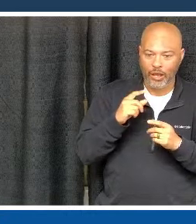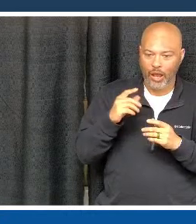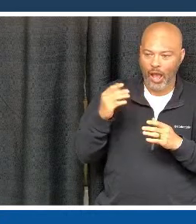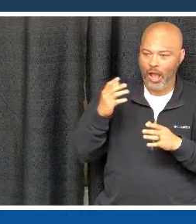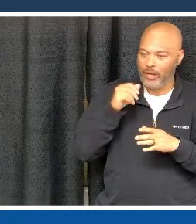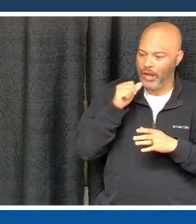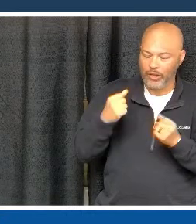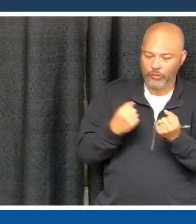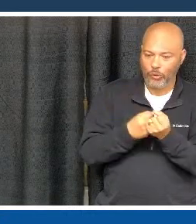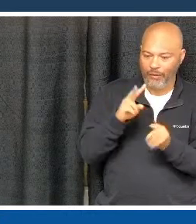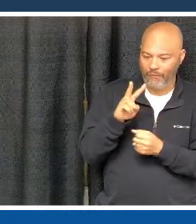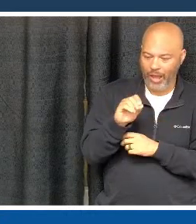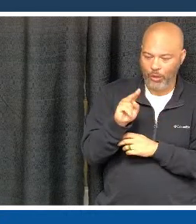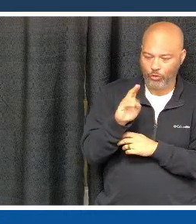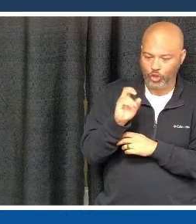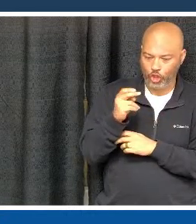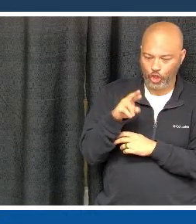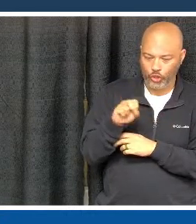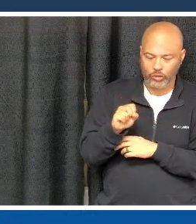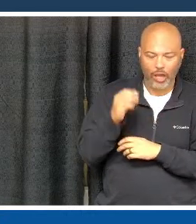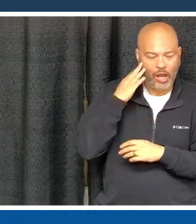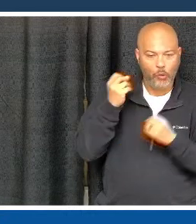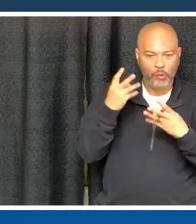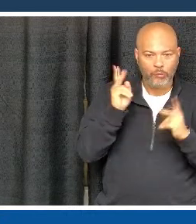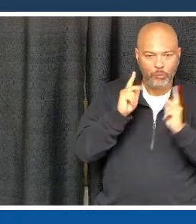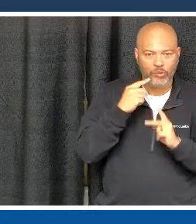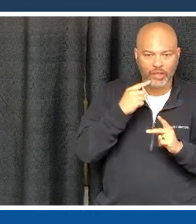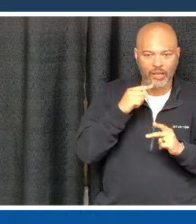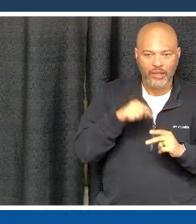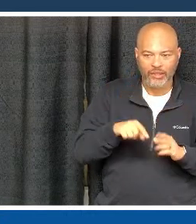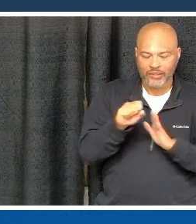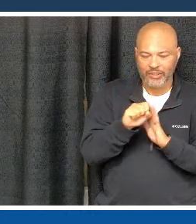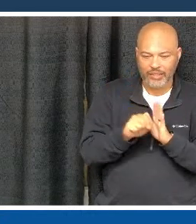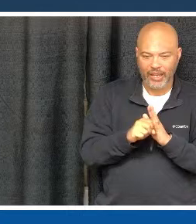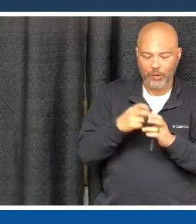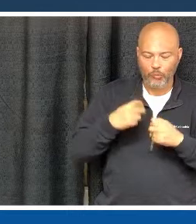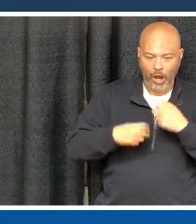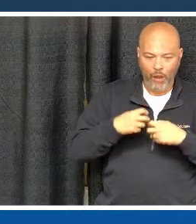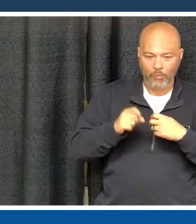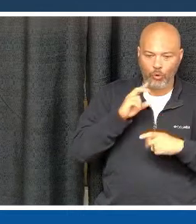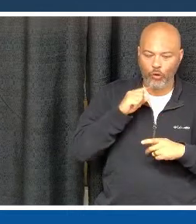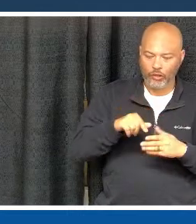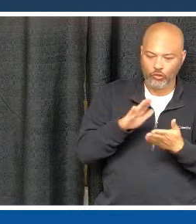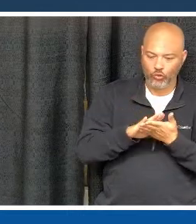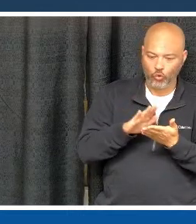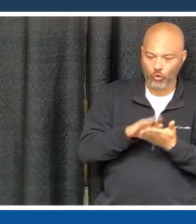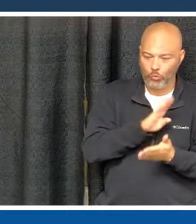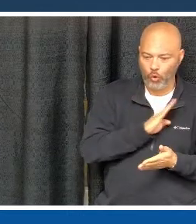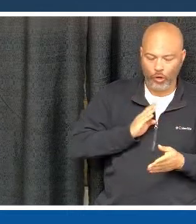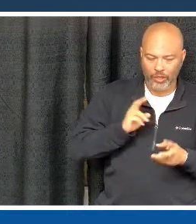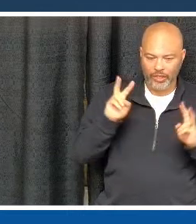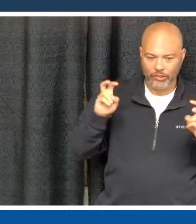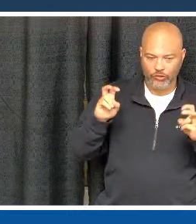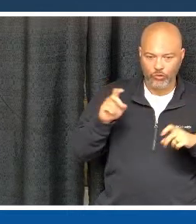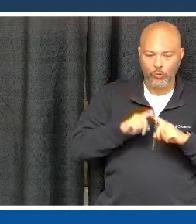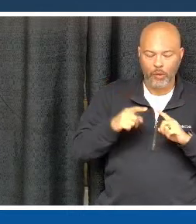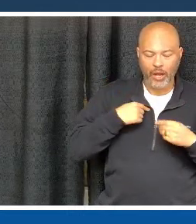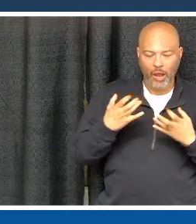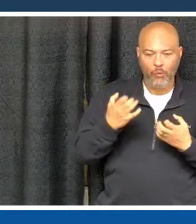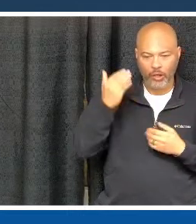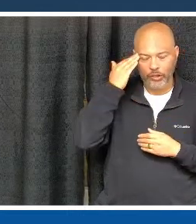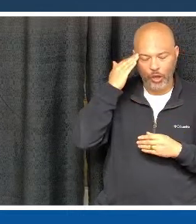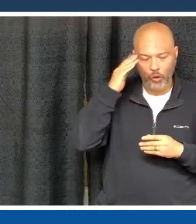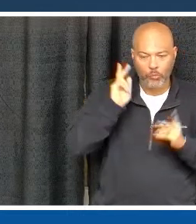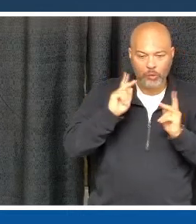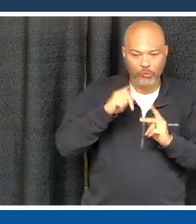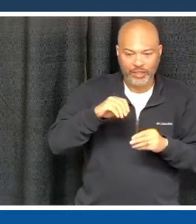vouchers. I know many people will say this is a state issue or this is a school board issue, but I'd like everyone to know in the